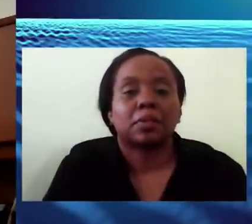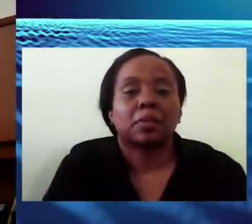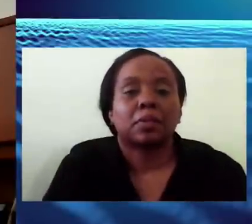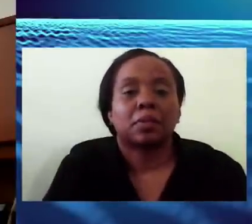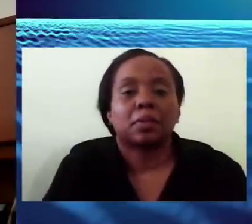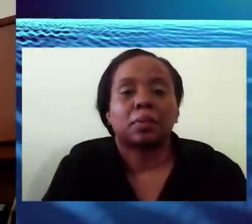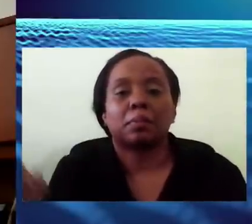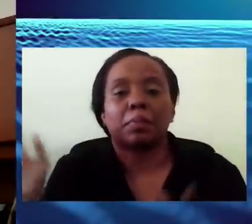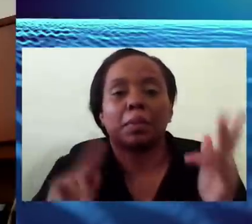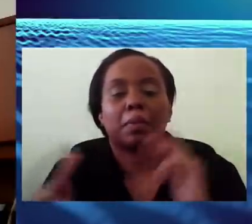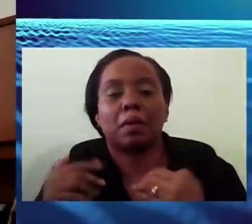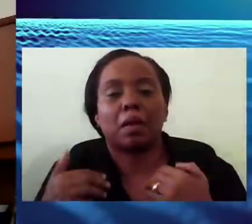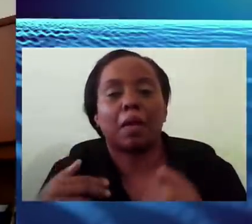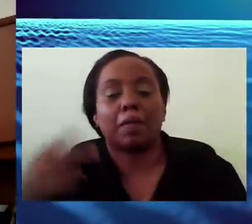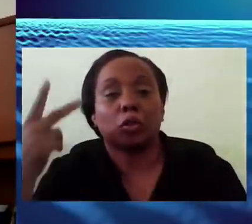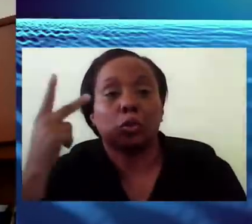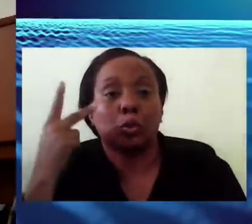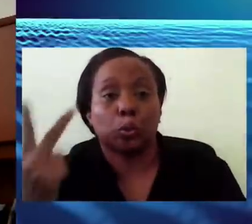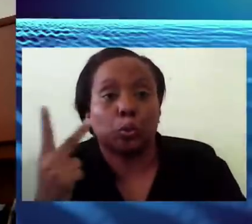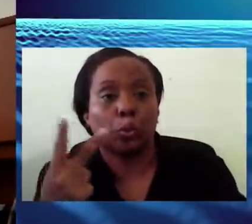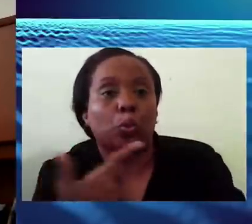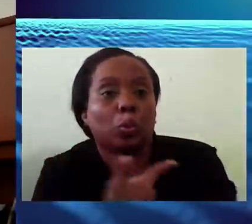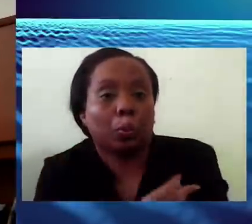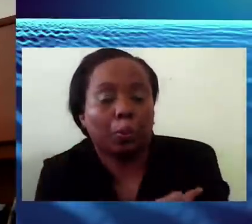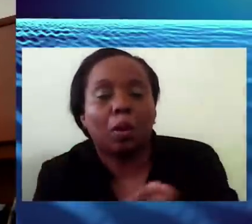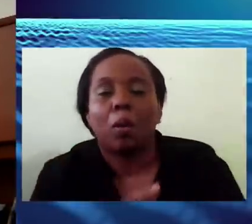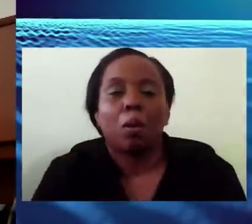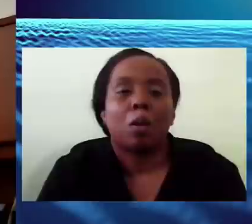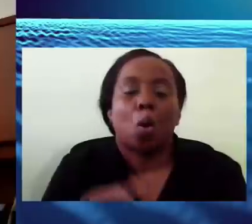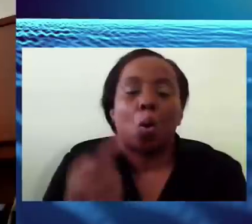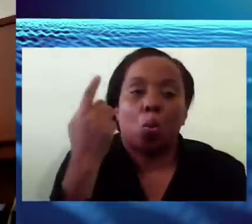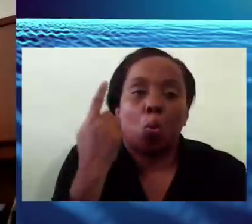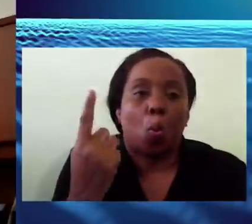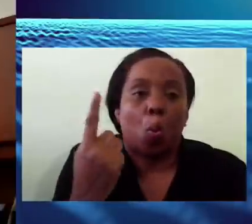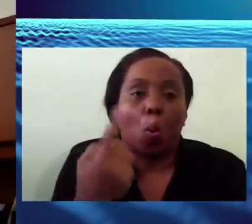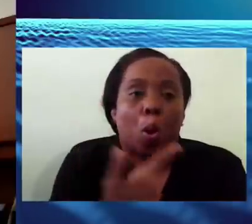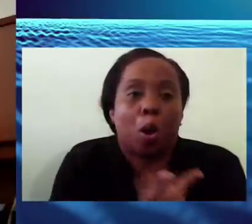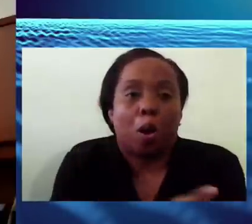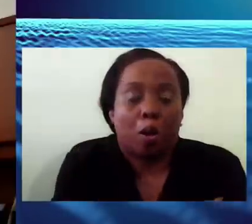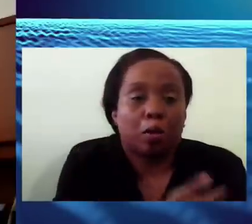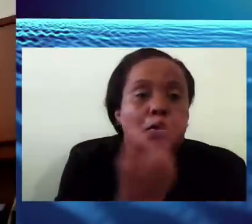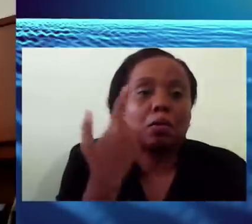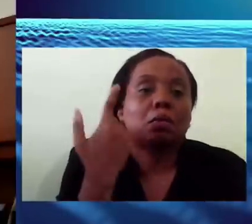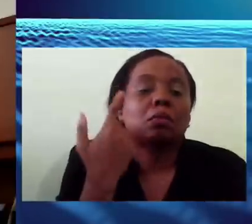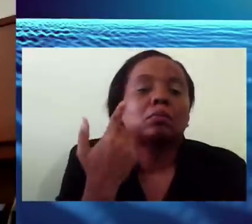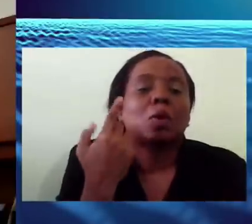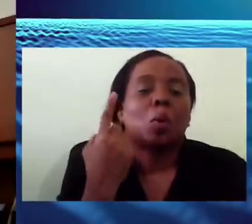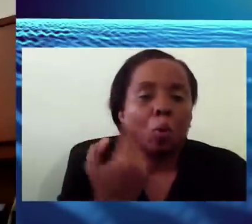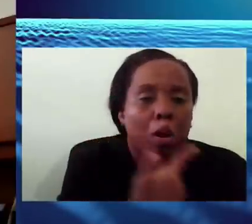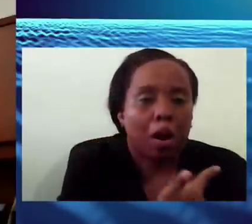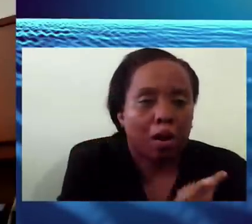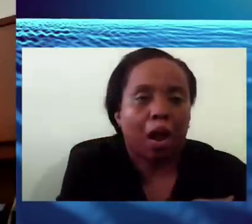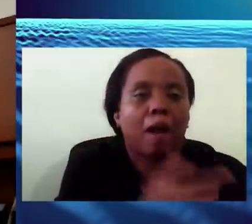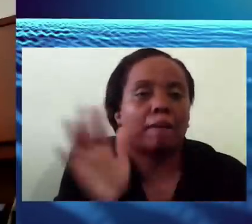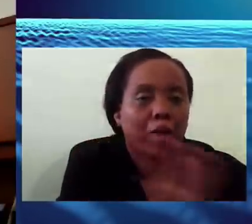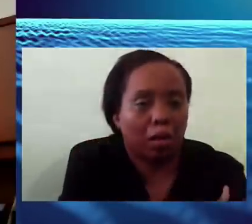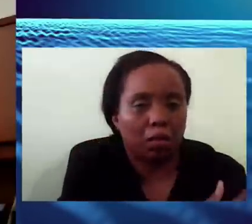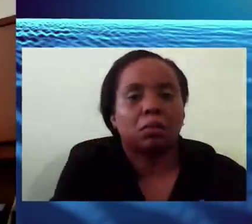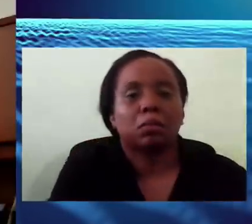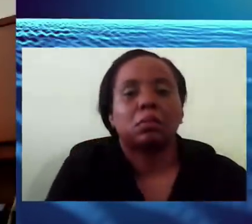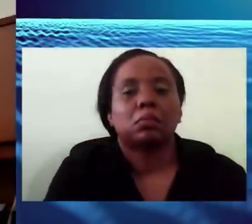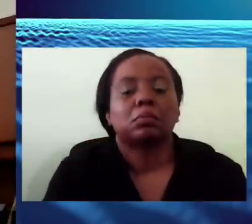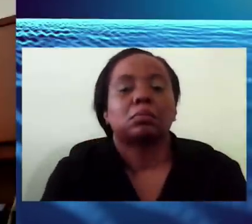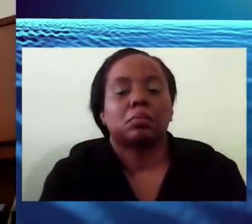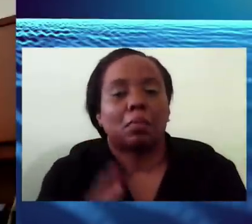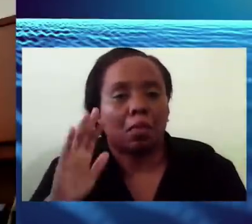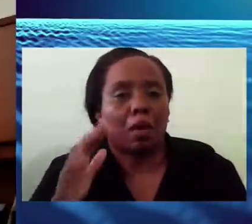both jabs of a two-jab dose or one jab of a one-jab dose and 14 days hence before they travel. All of those things